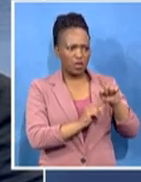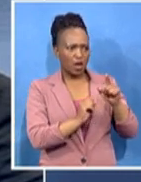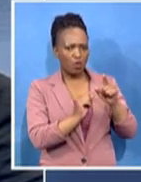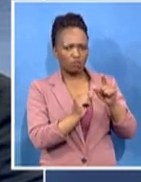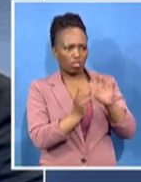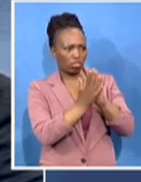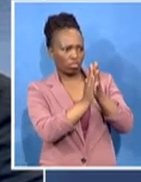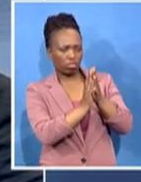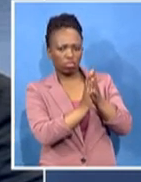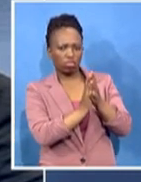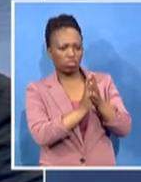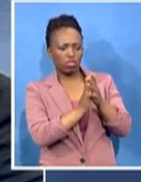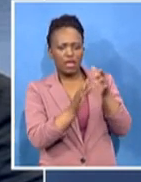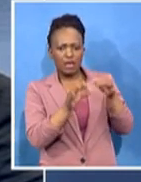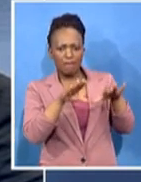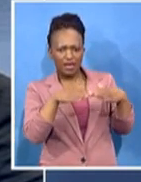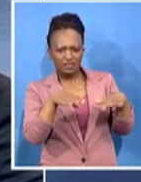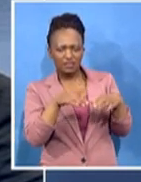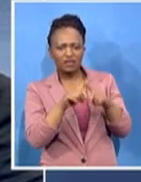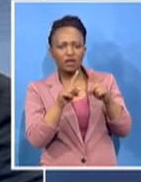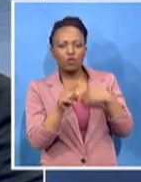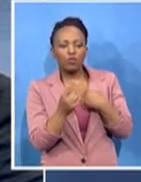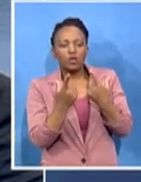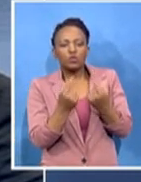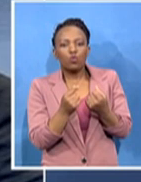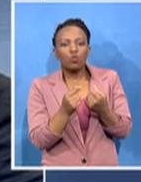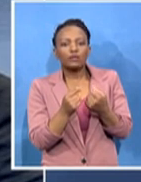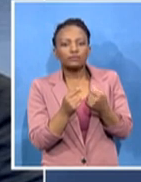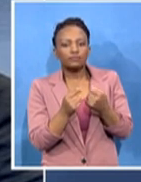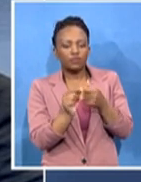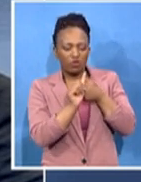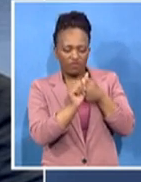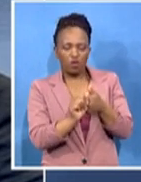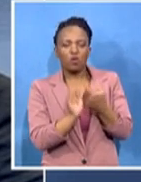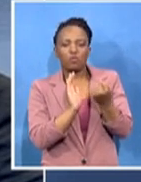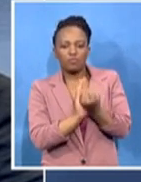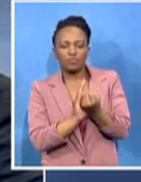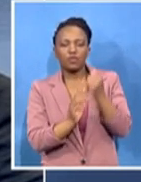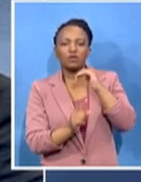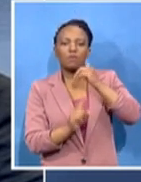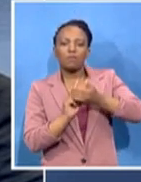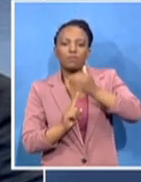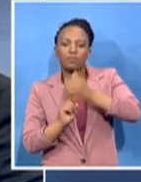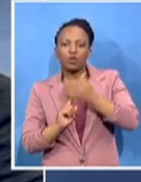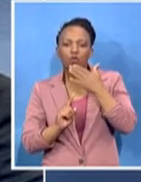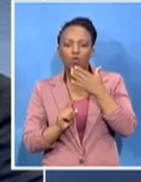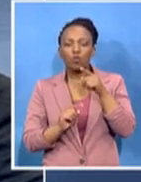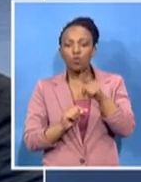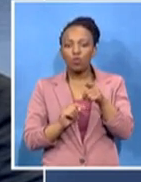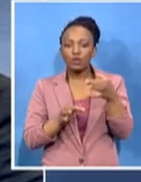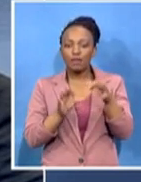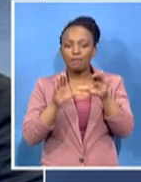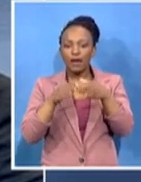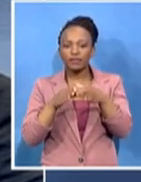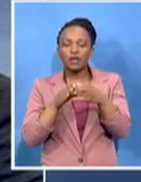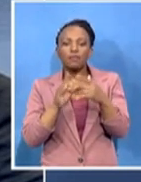are administering the law as it stands to protect the right of a party that has vested because they've registered a logo, but to also put